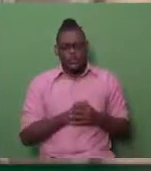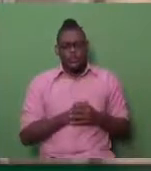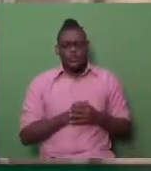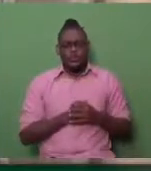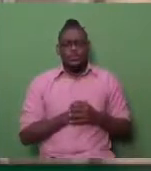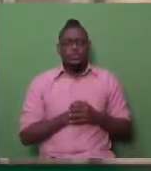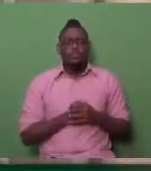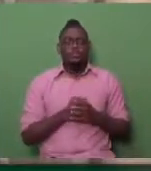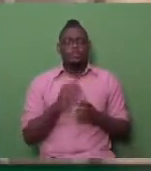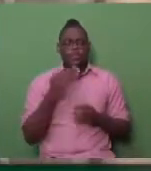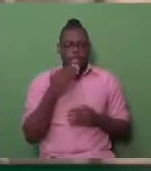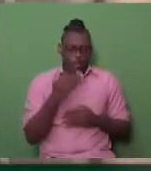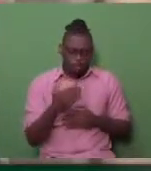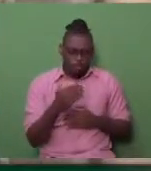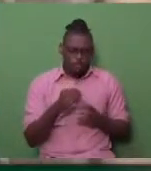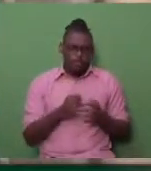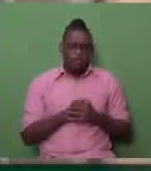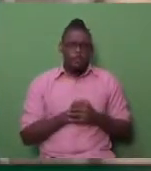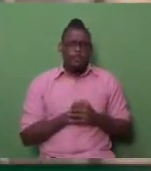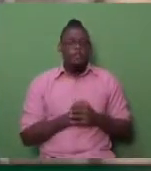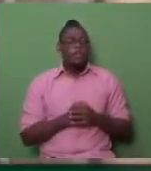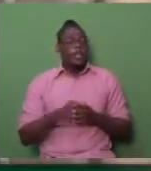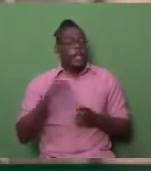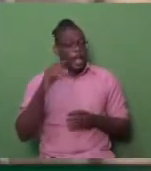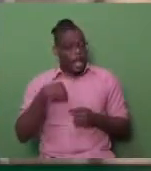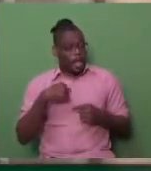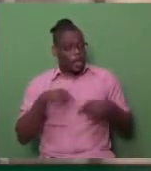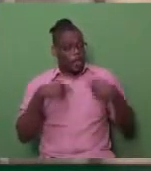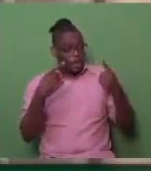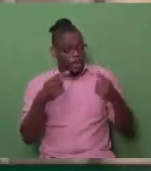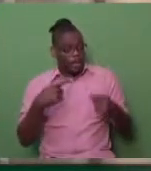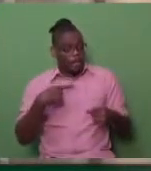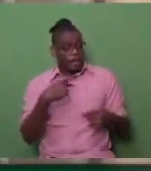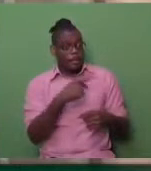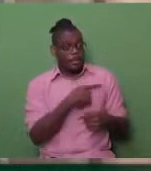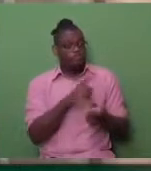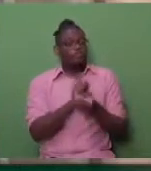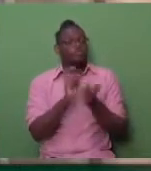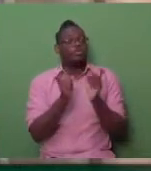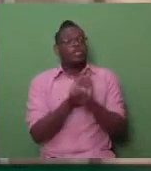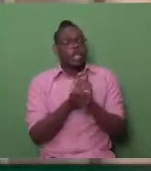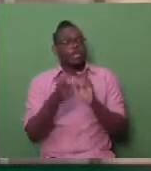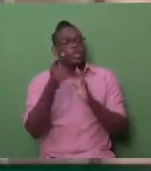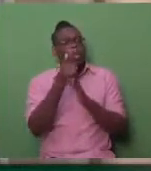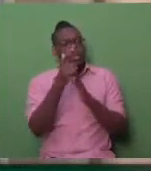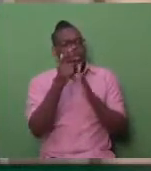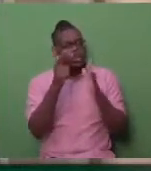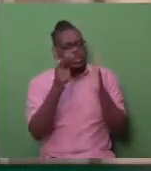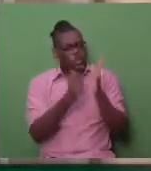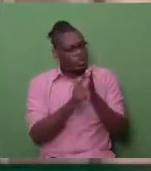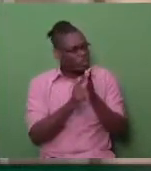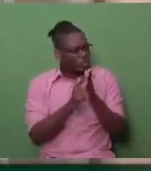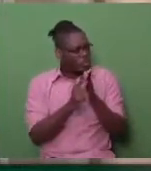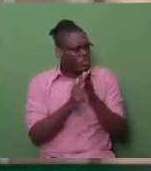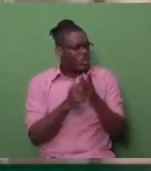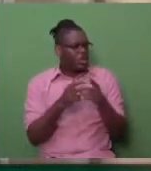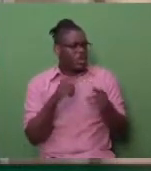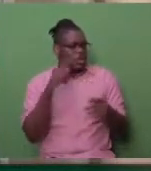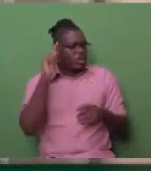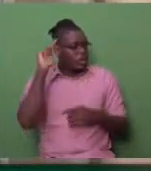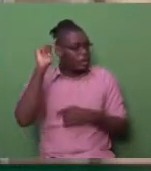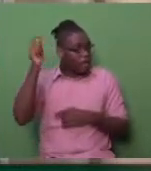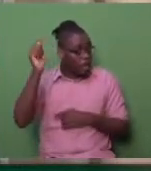create these 15 seats. And contrary to what somebody in Tobago say about they don't have nobody living on the ridge, nobody living there.